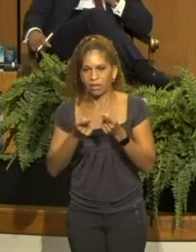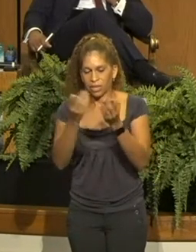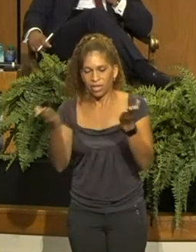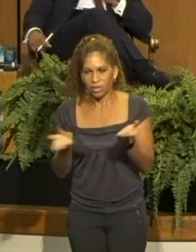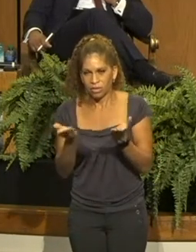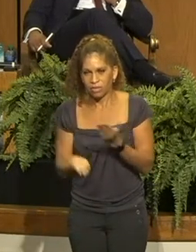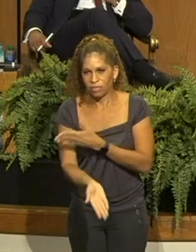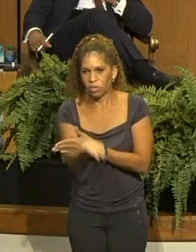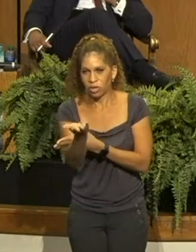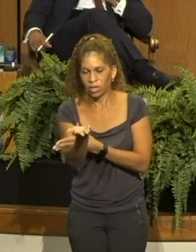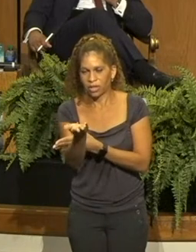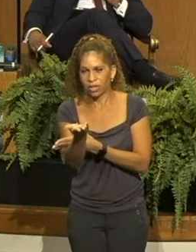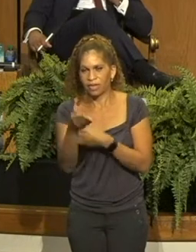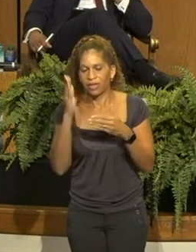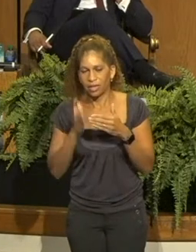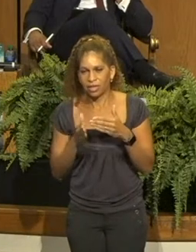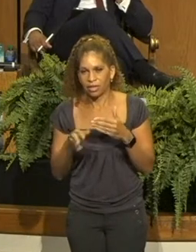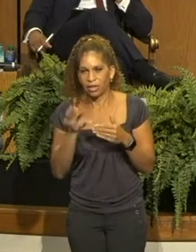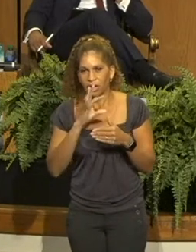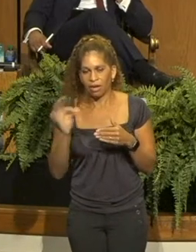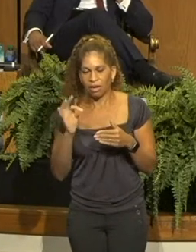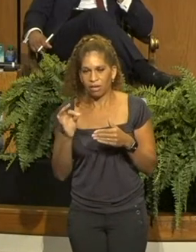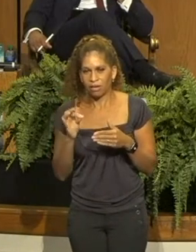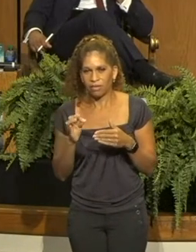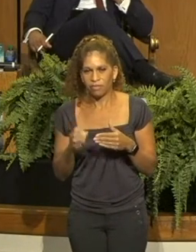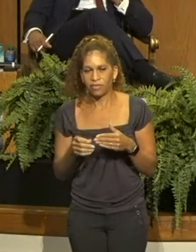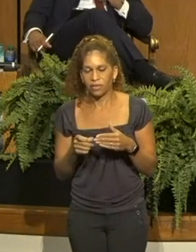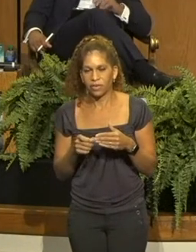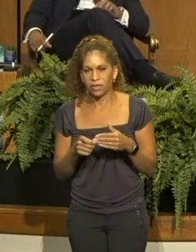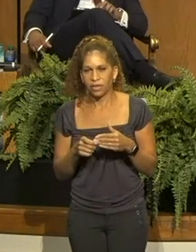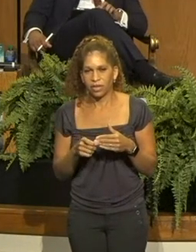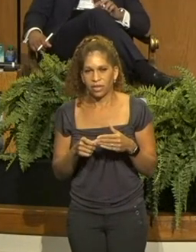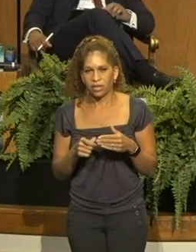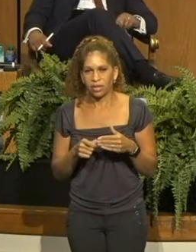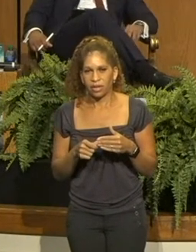morning at the end of a campaign where